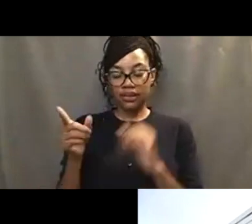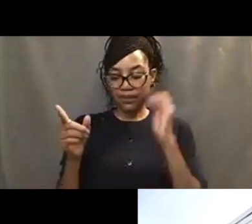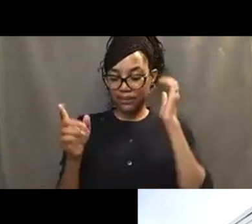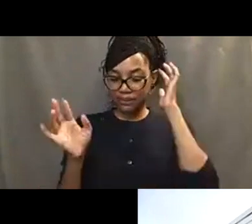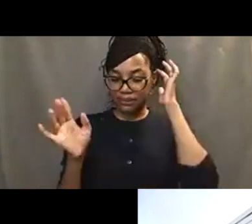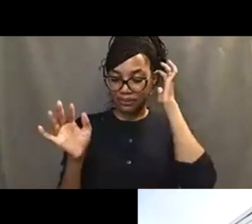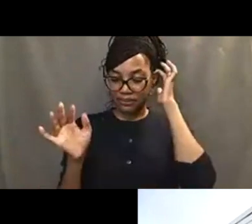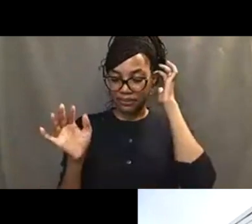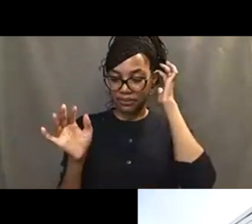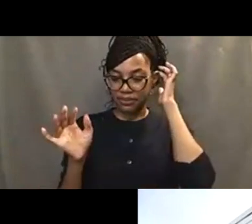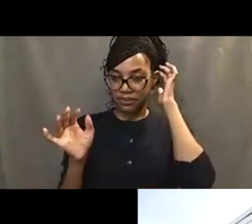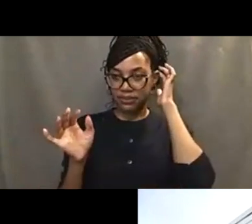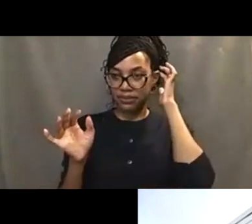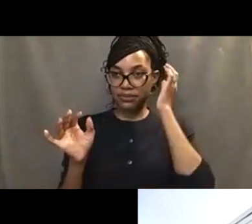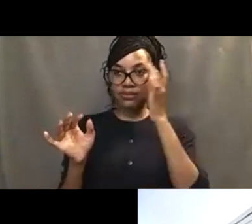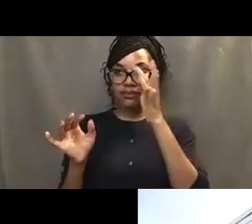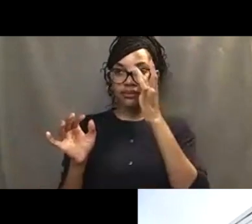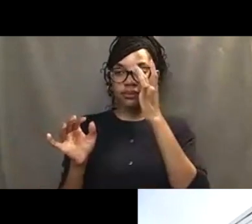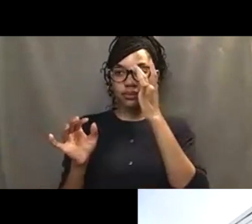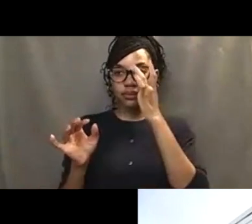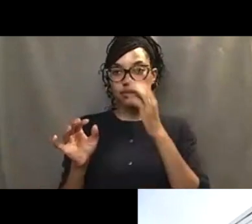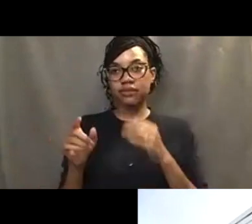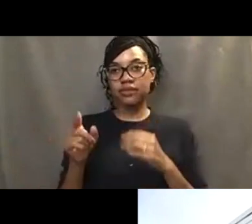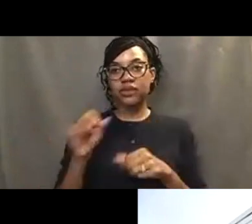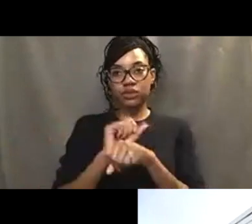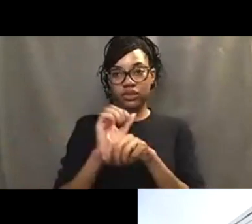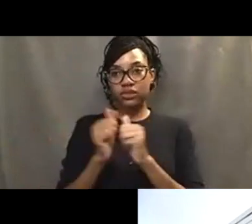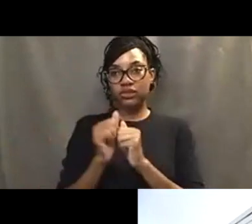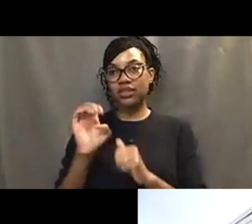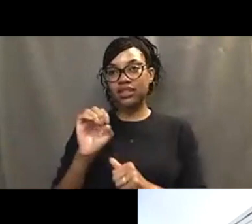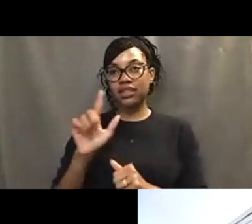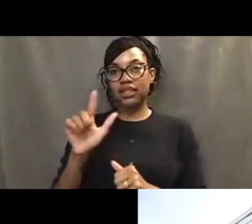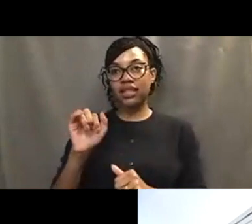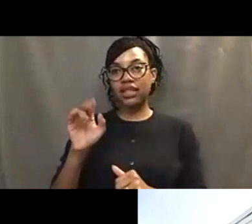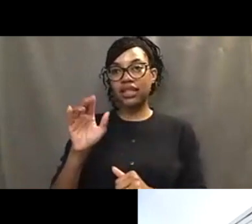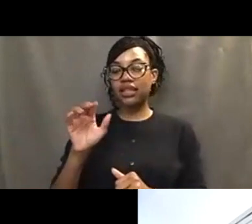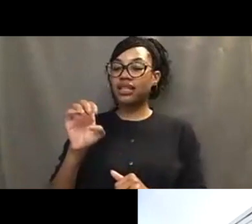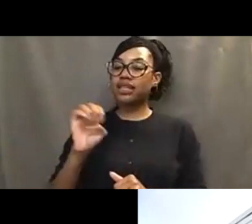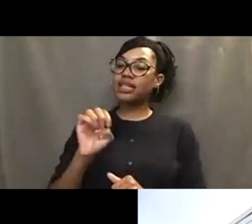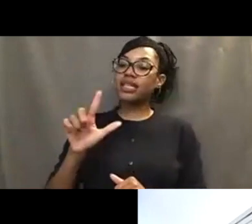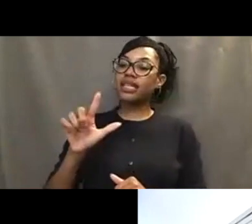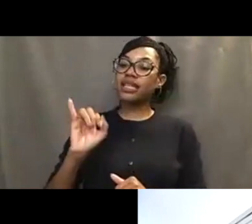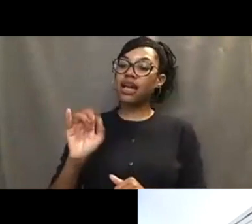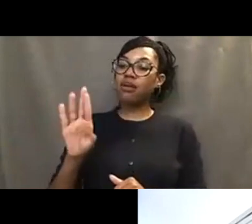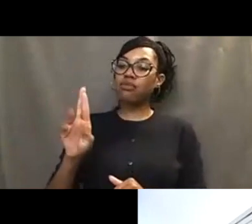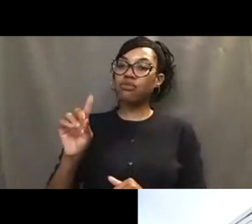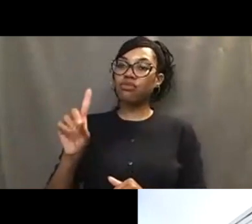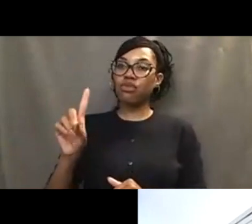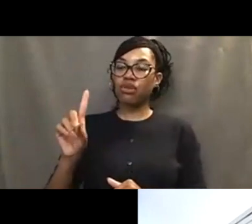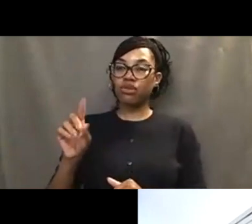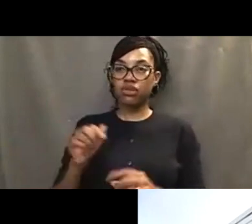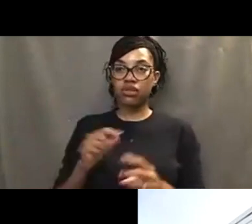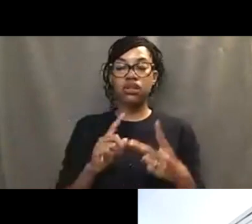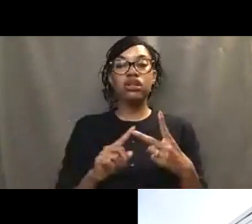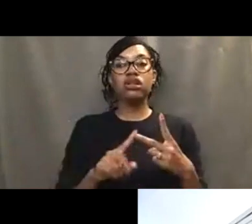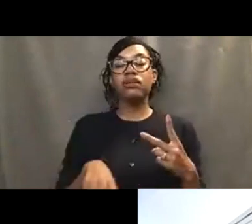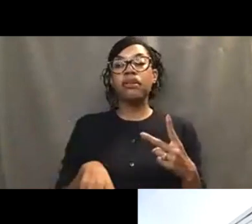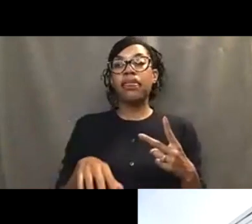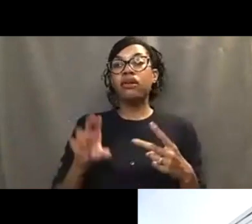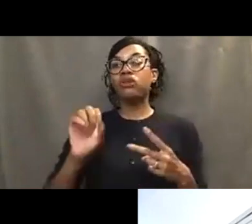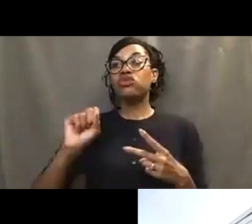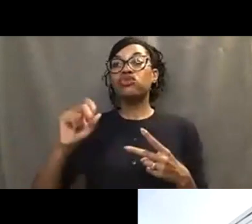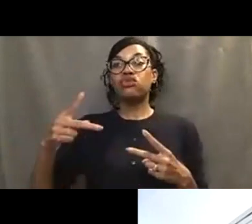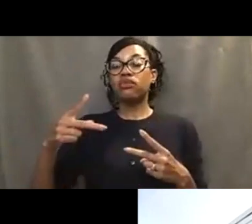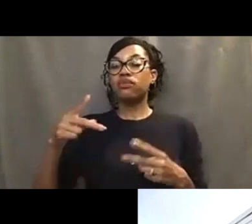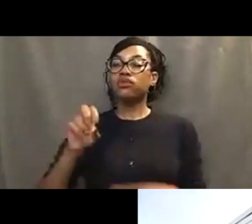Eli Broad, late Eli Broad, education philanthropist. We went to Superintendent Austin Buettner's house, and the